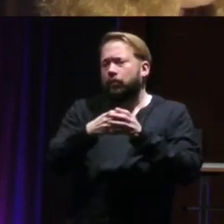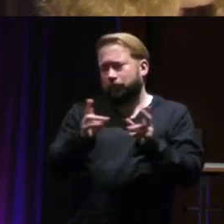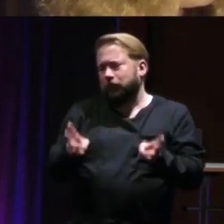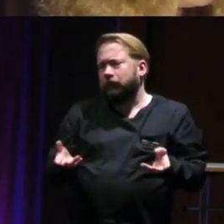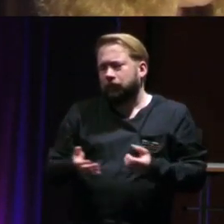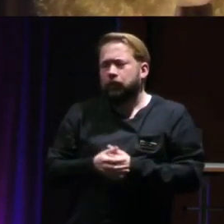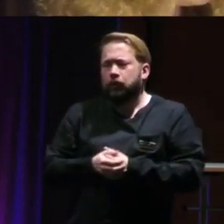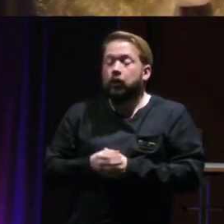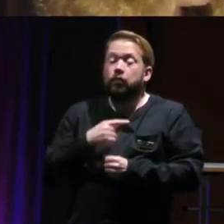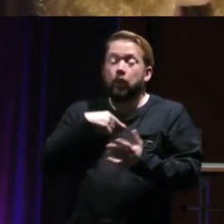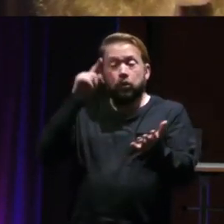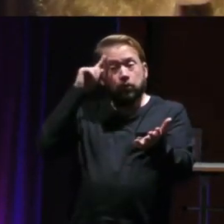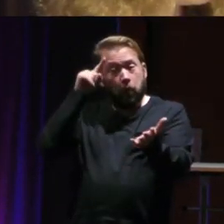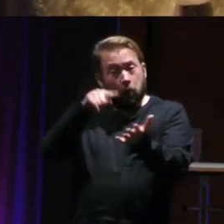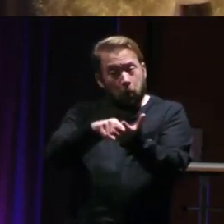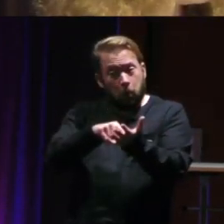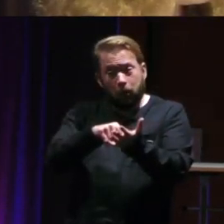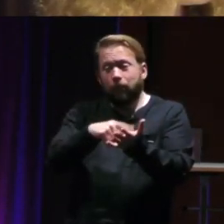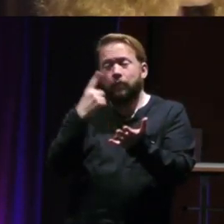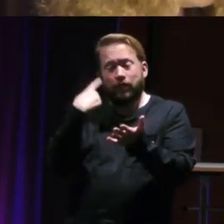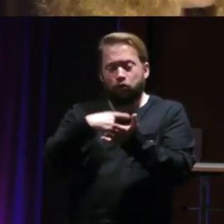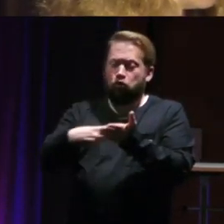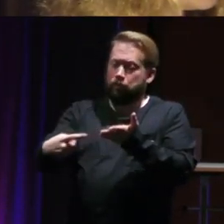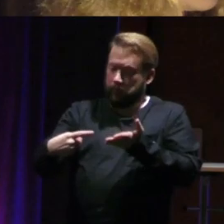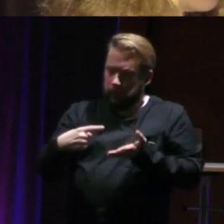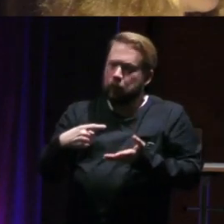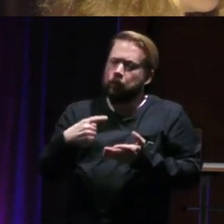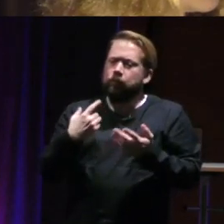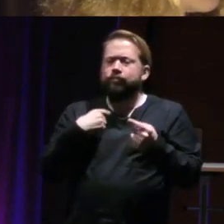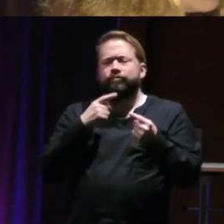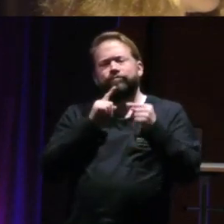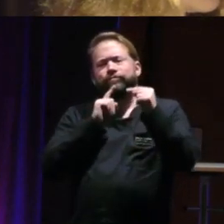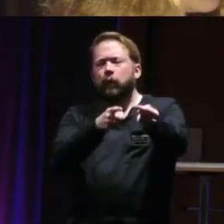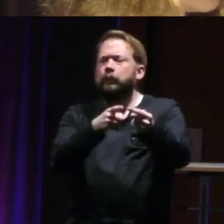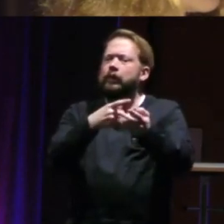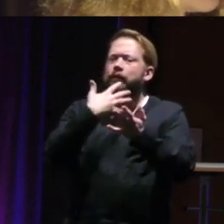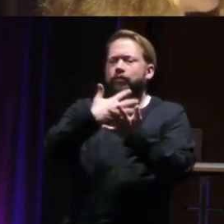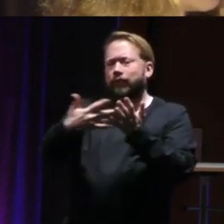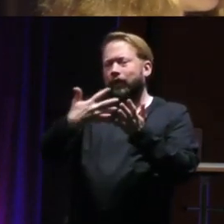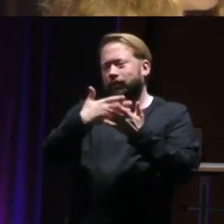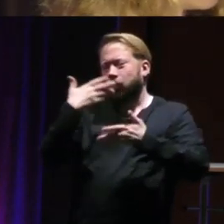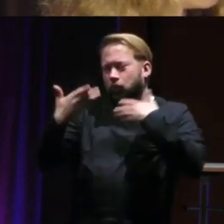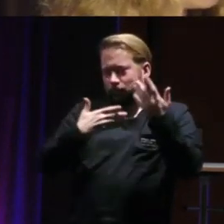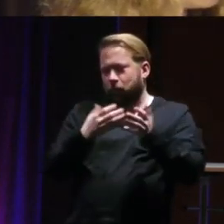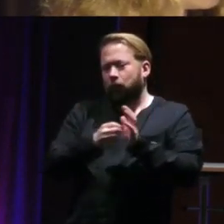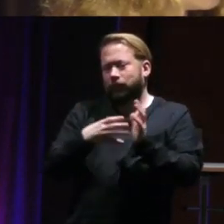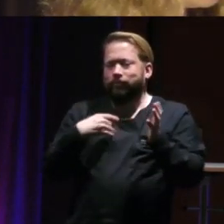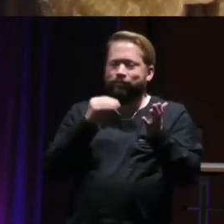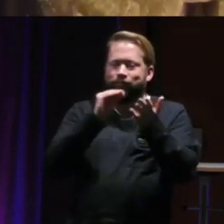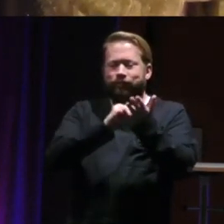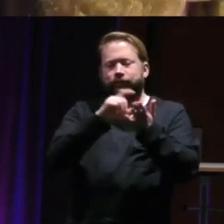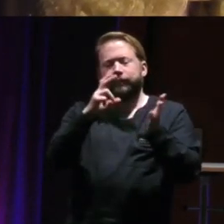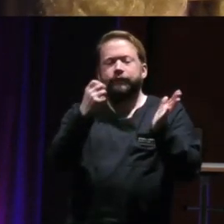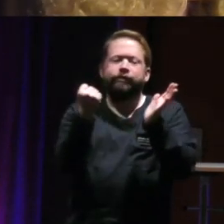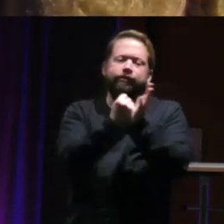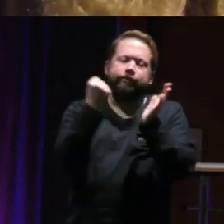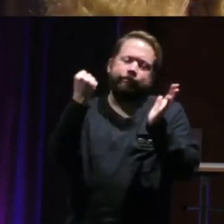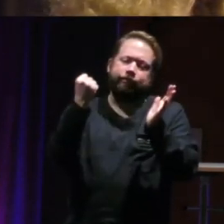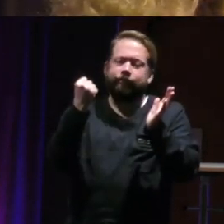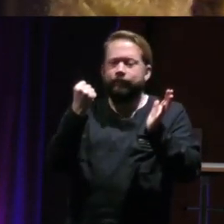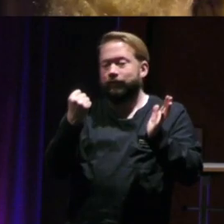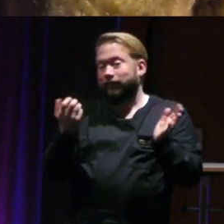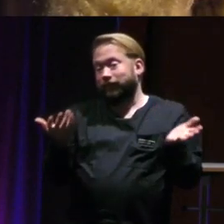famous for some protest songs at that time. Mm-hmm. That's why we got this label, political group. Mm-hmm. But we have 13